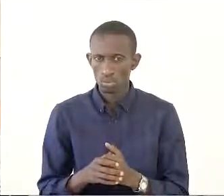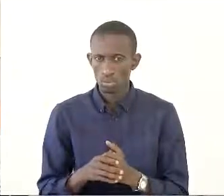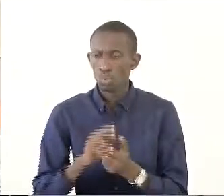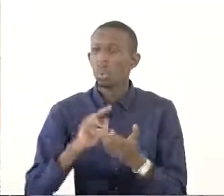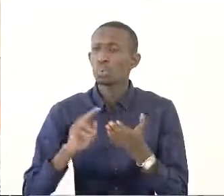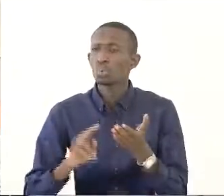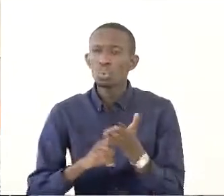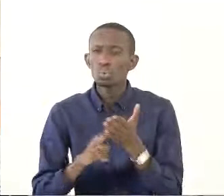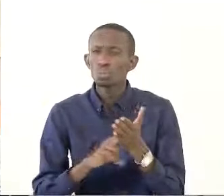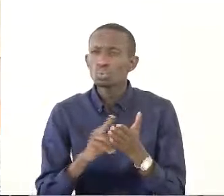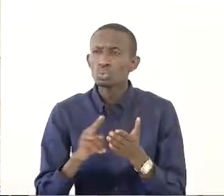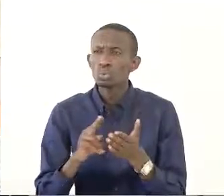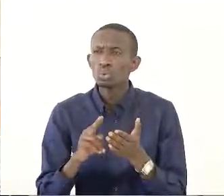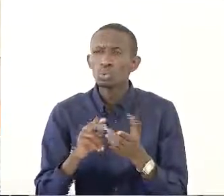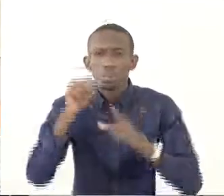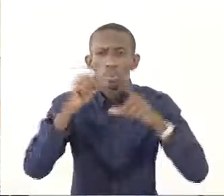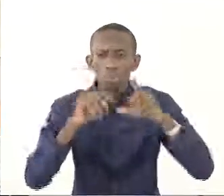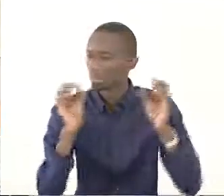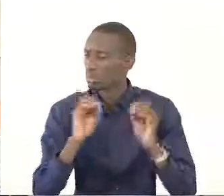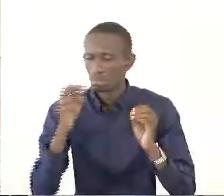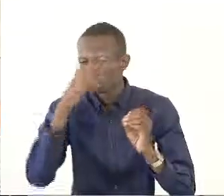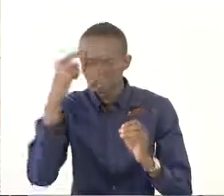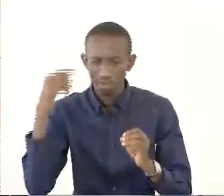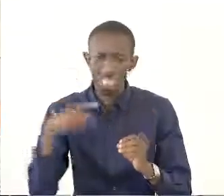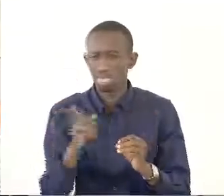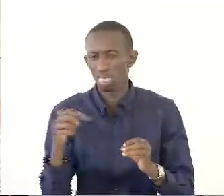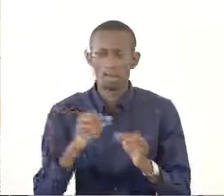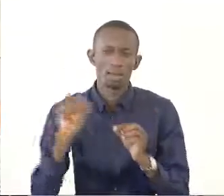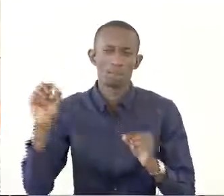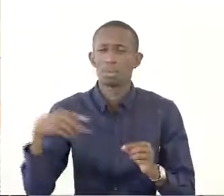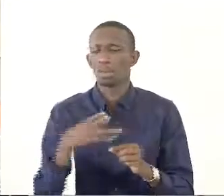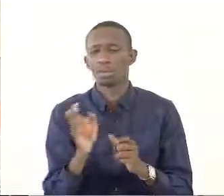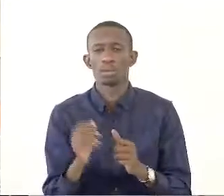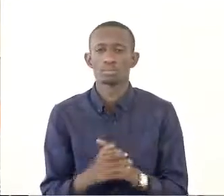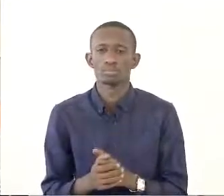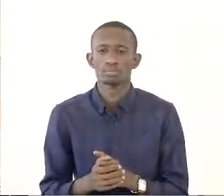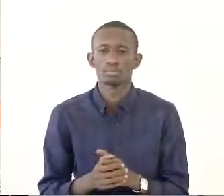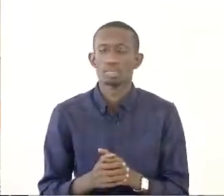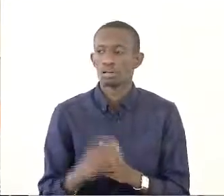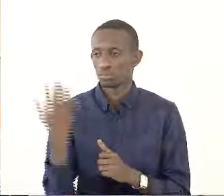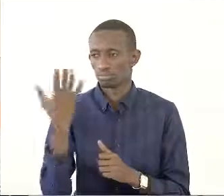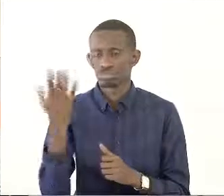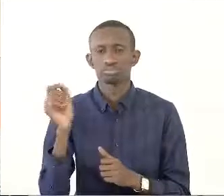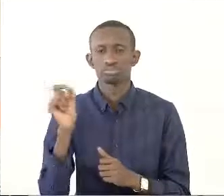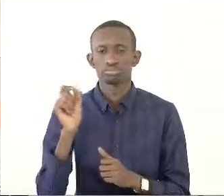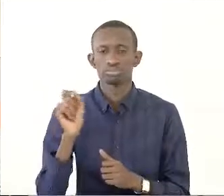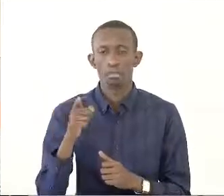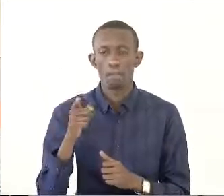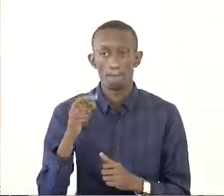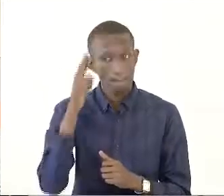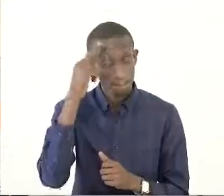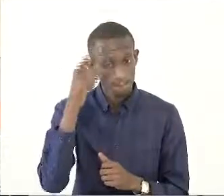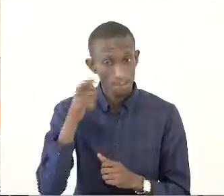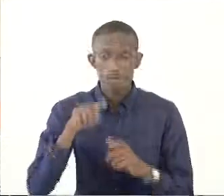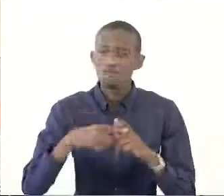points are not on a straight line. You use your hand and you try to join these points. You remember? We start